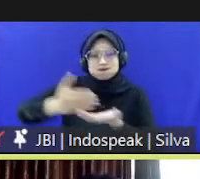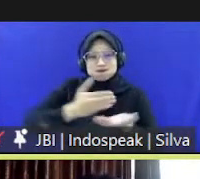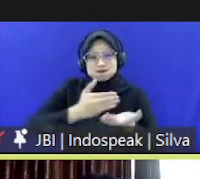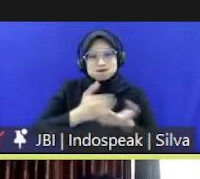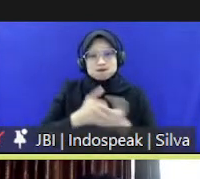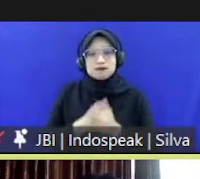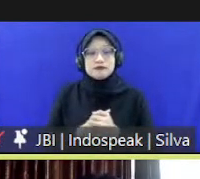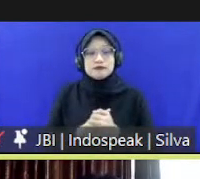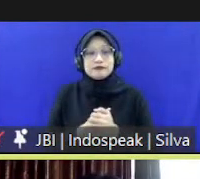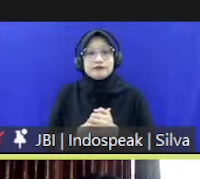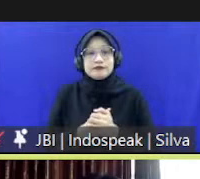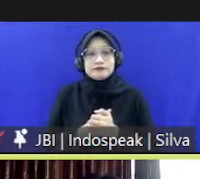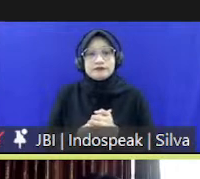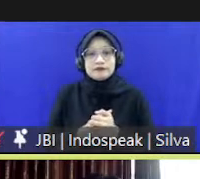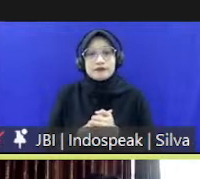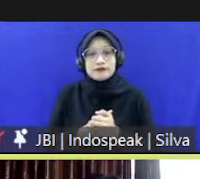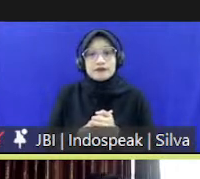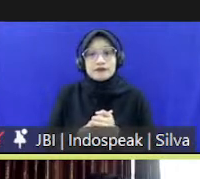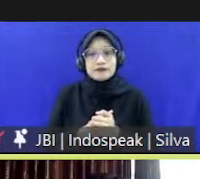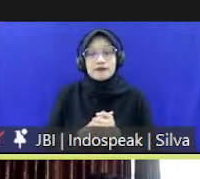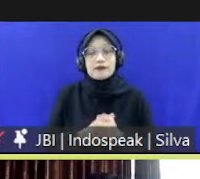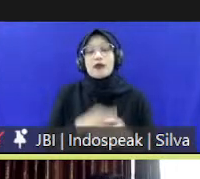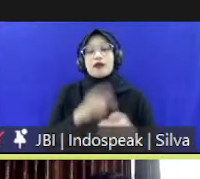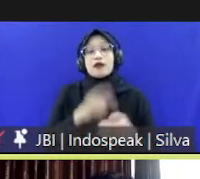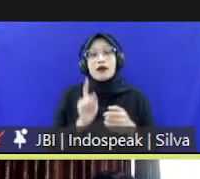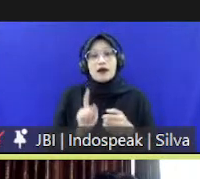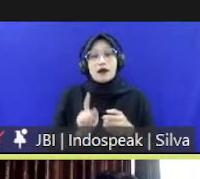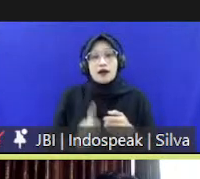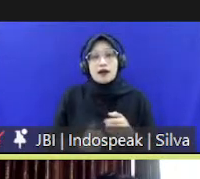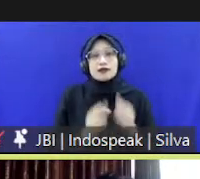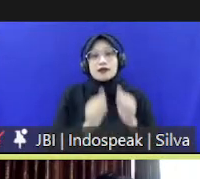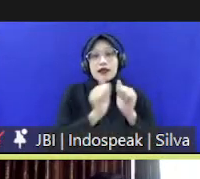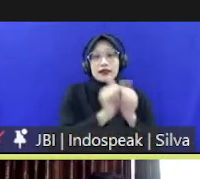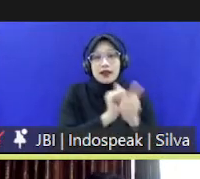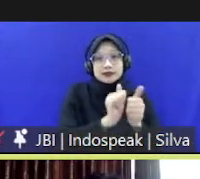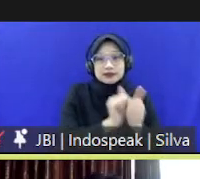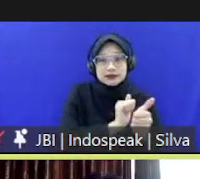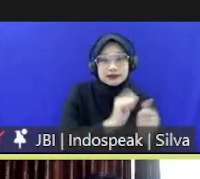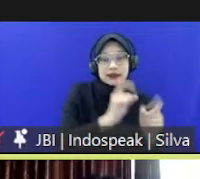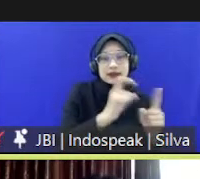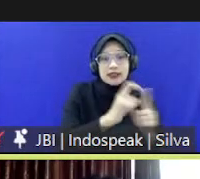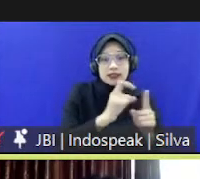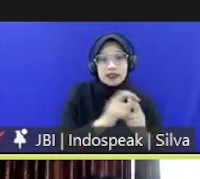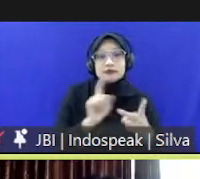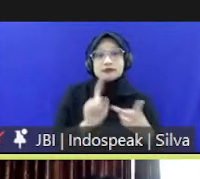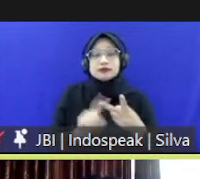and the date data. That is the two elements that we would like to share today.